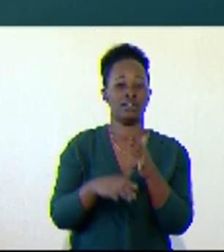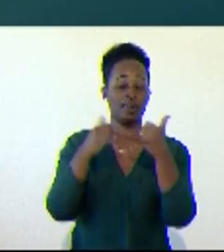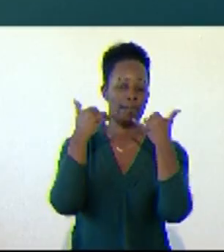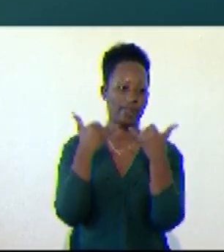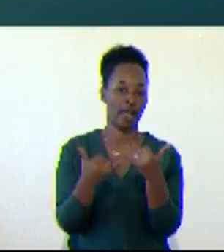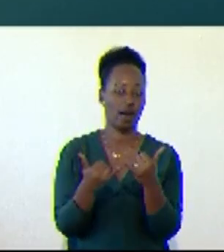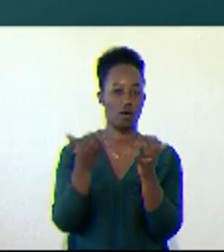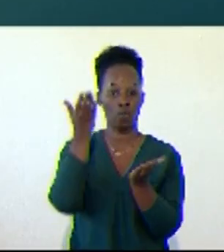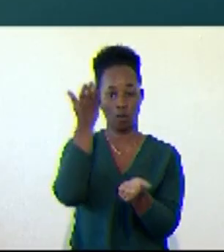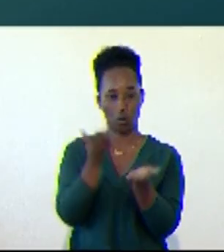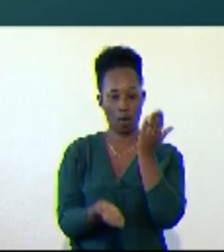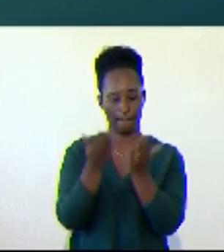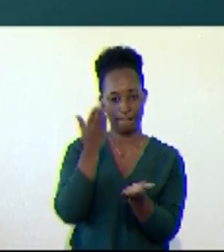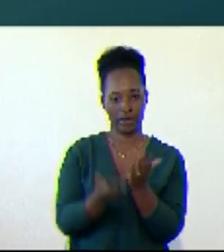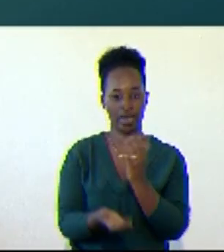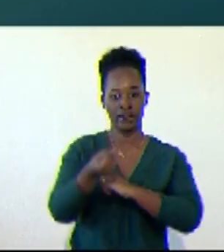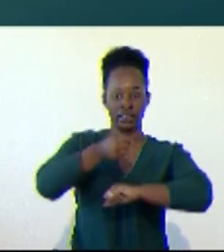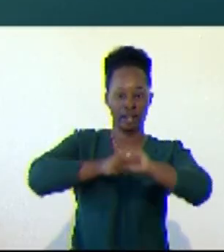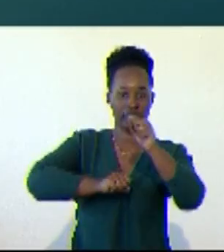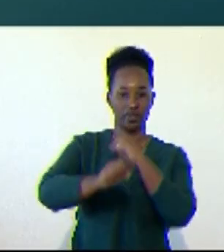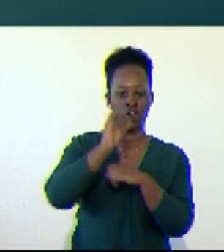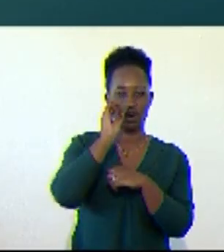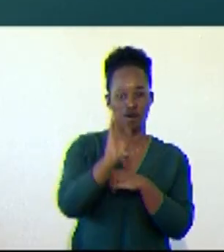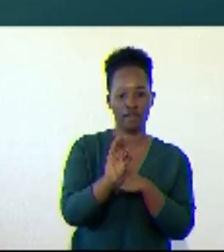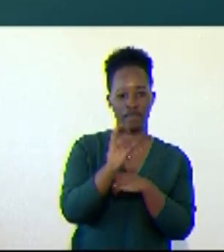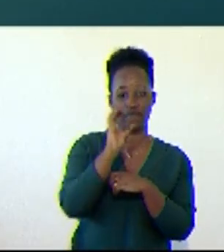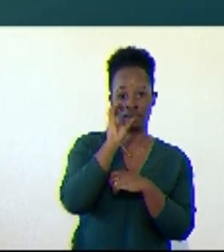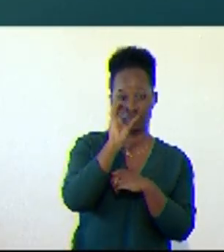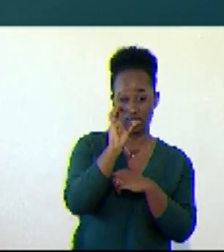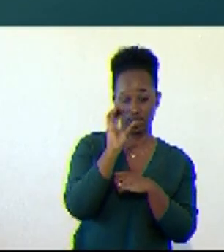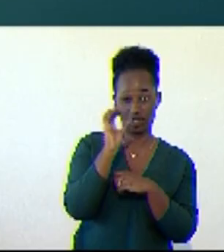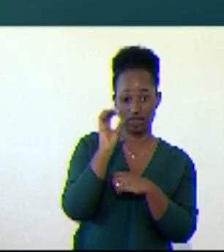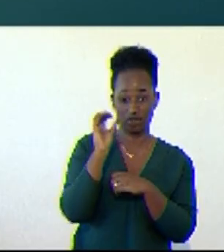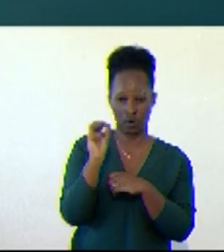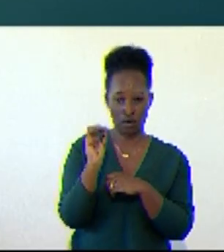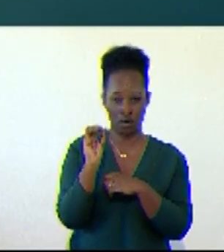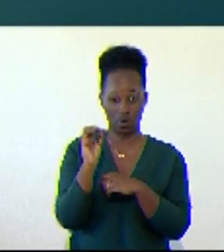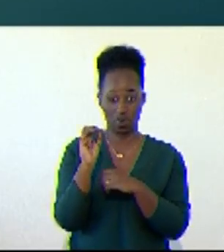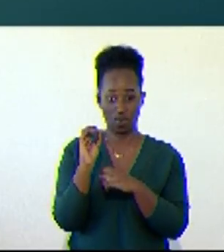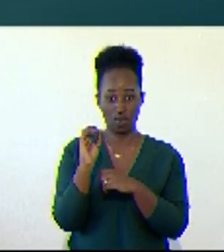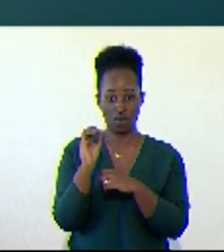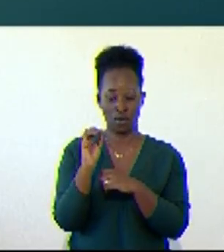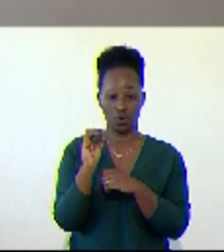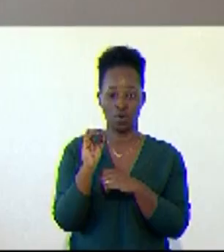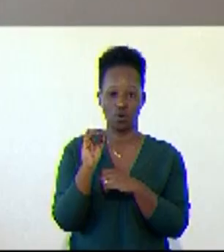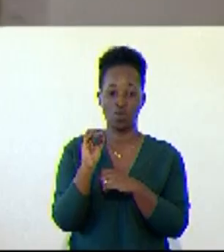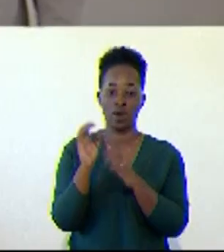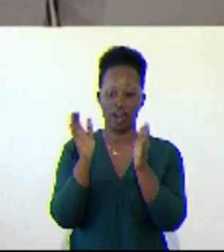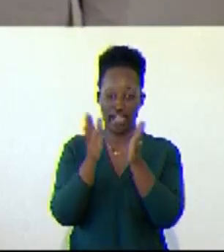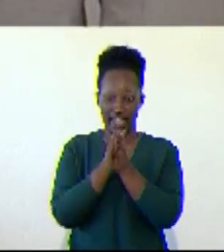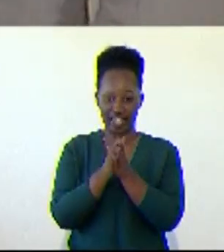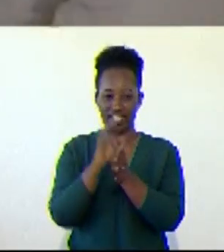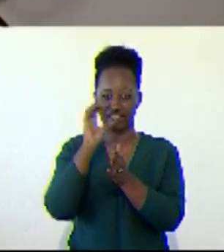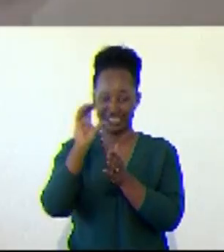us compare the reactivity of the carbonyl group and the carbon-carbon double bond